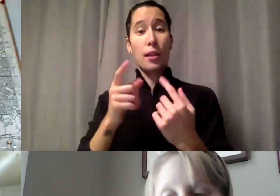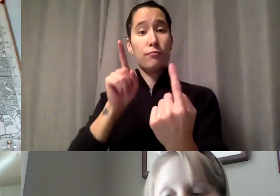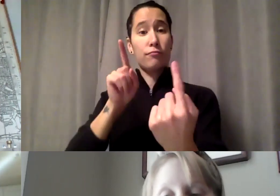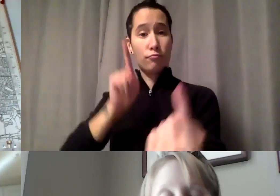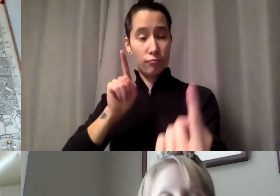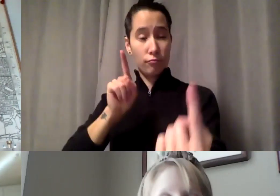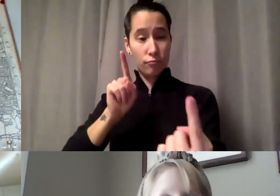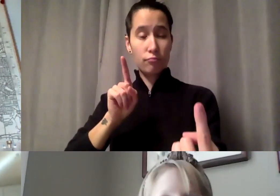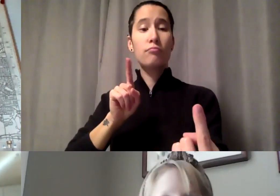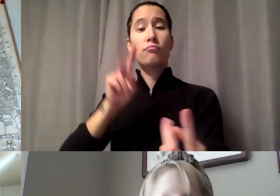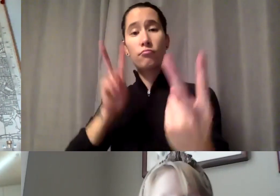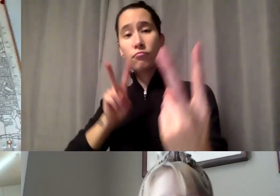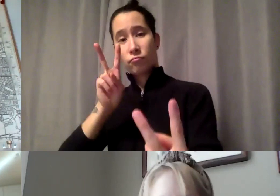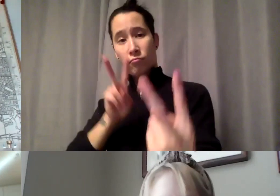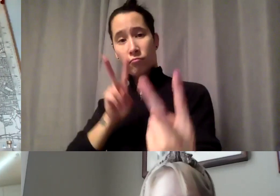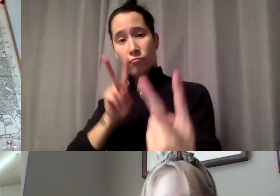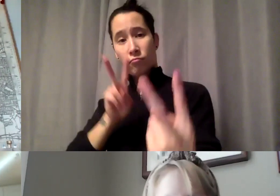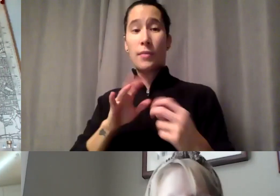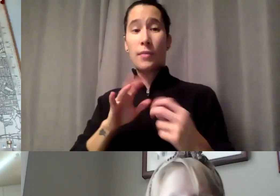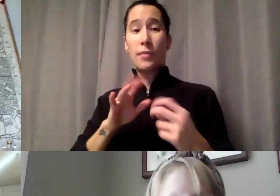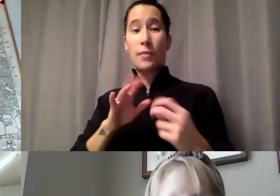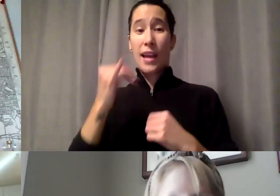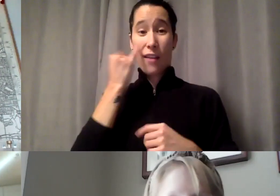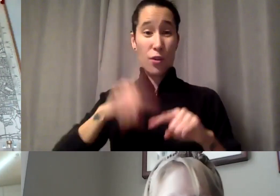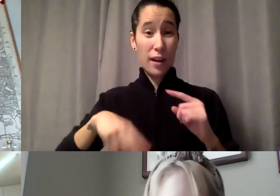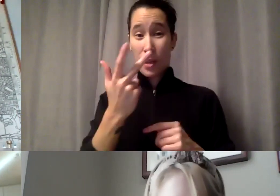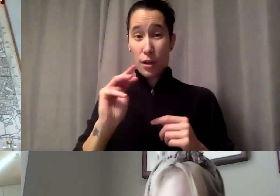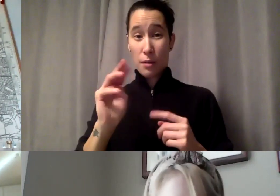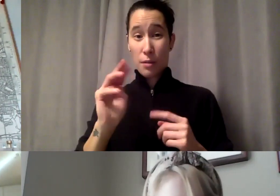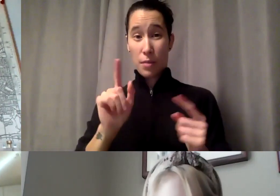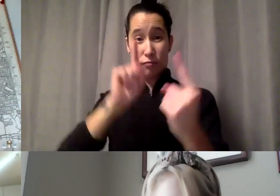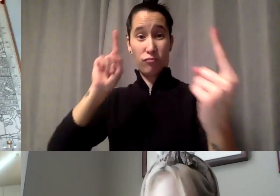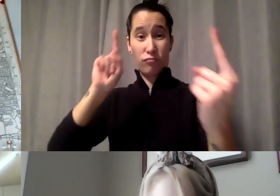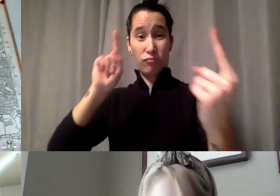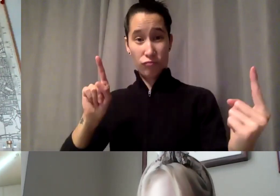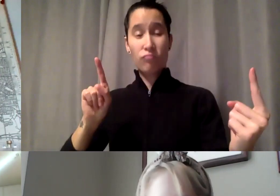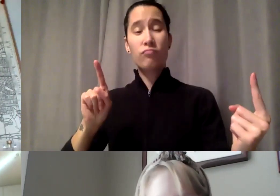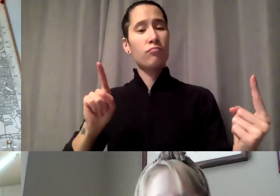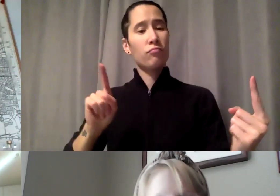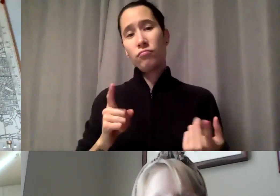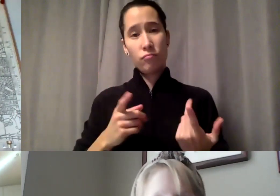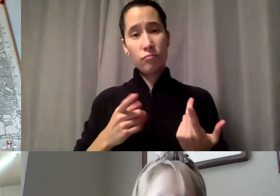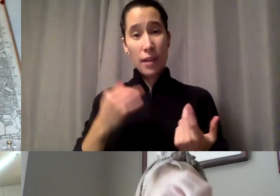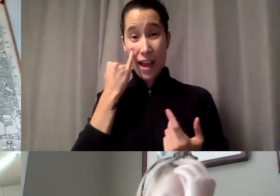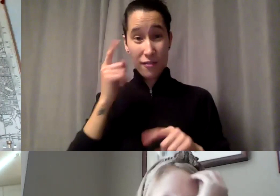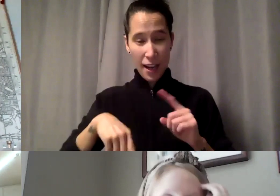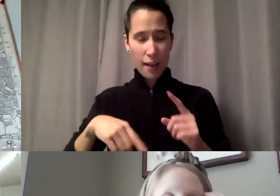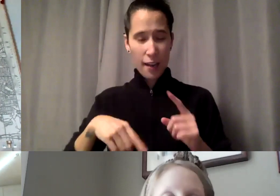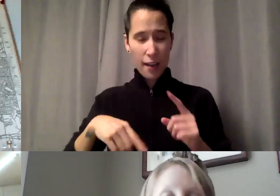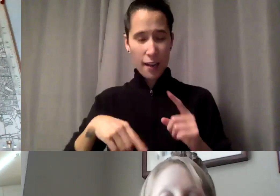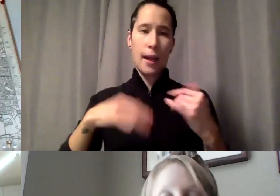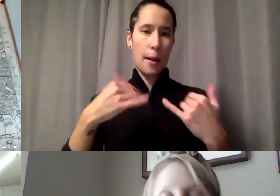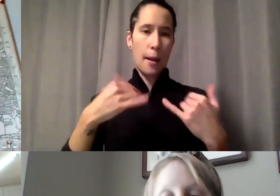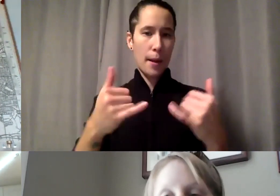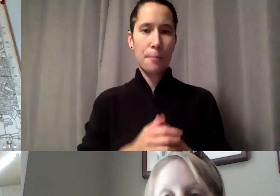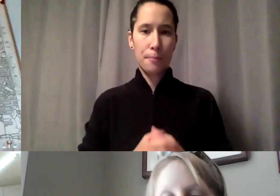cannot maintain 3 meters in a racket sport playing against someone, then you should not be playing at this time. Okay, and then for youth, so I